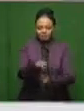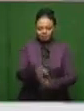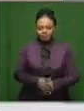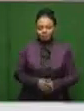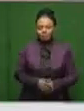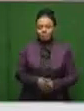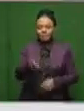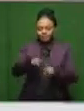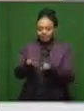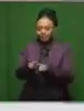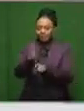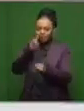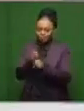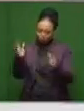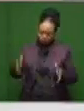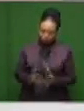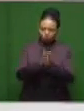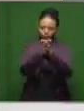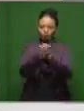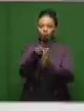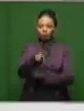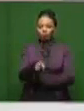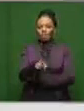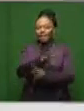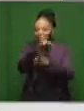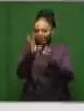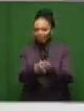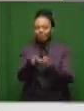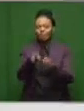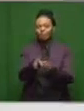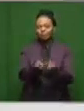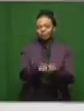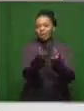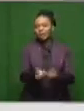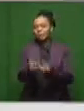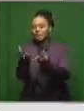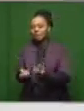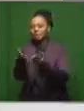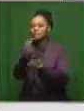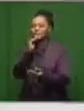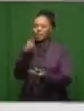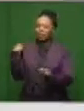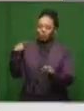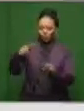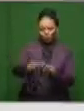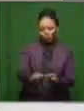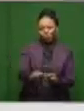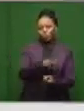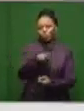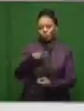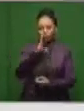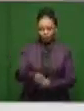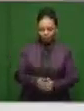because the rollout of mass scale vaccination is going to take a while so we need to maintain these non-pharmaceutical interventions